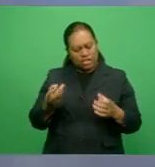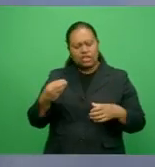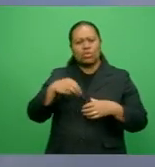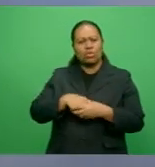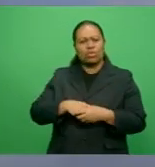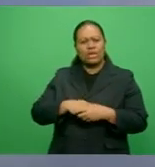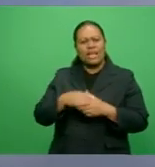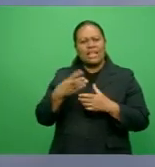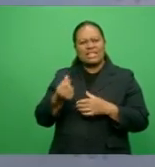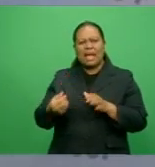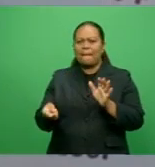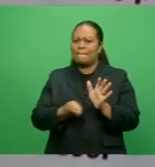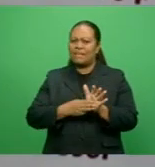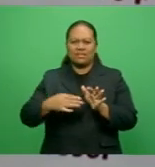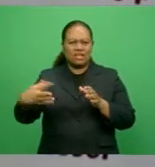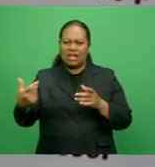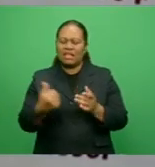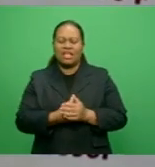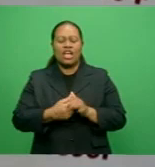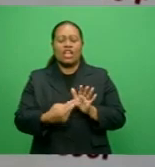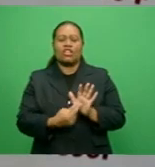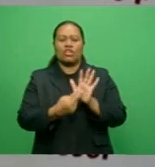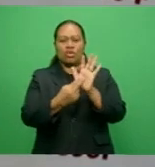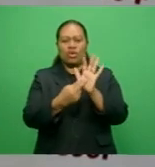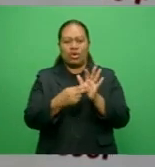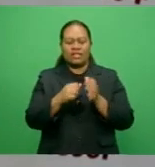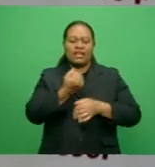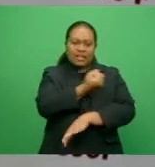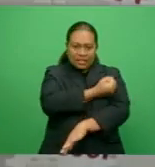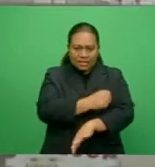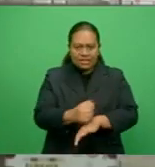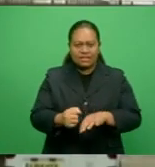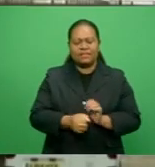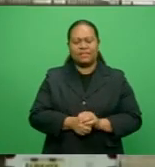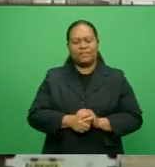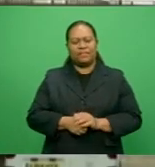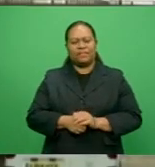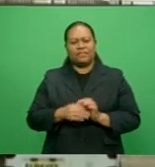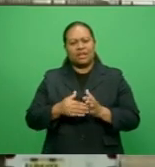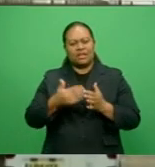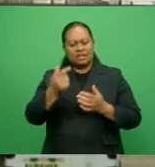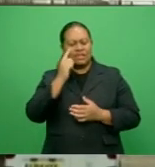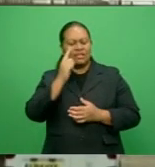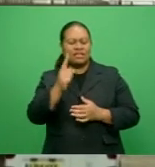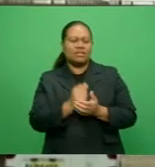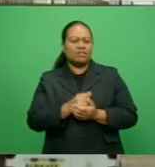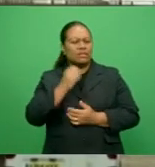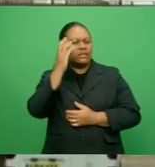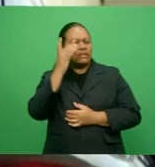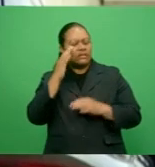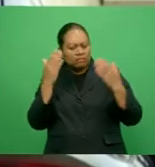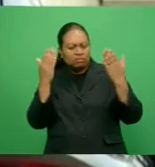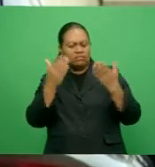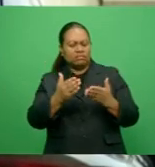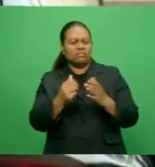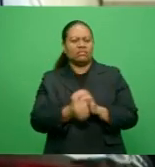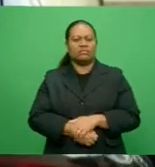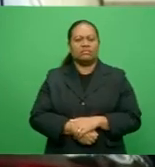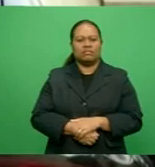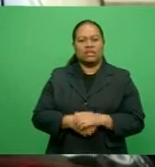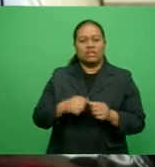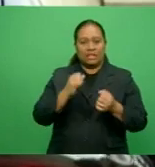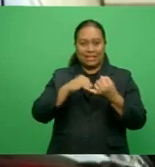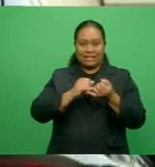Gulf of Mexico, Nigeria and the North Sea. The company's integrated gas division is also thought to be looking at deep cuts.